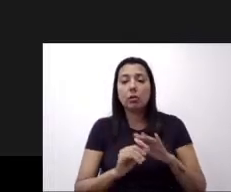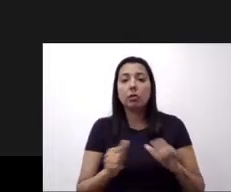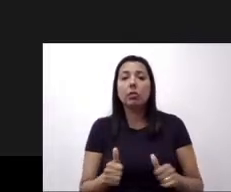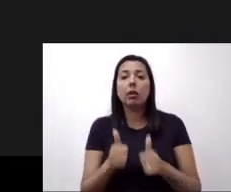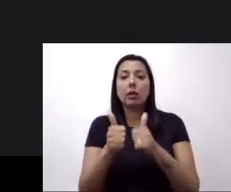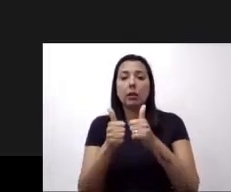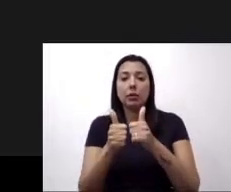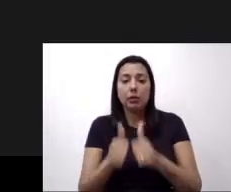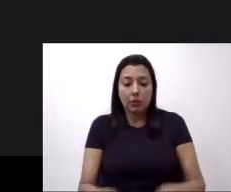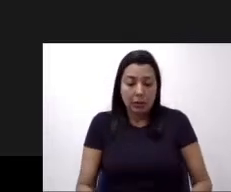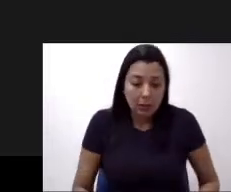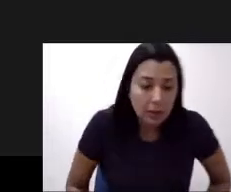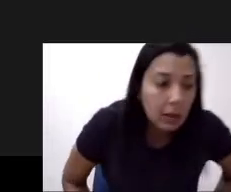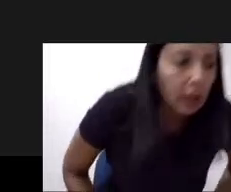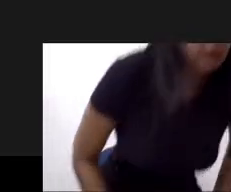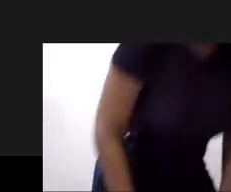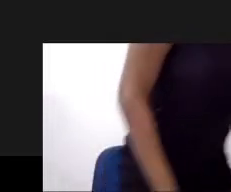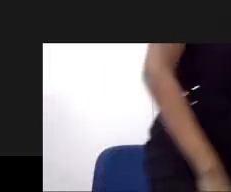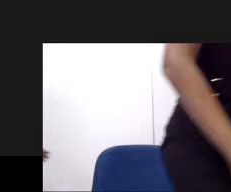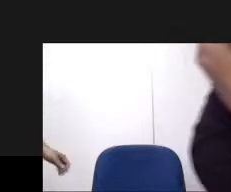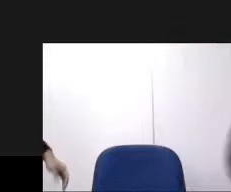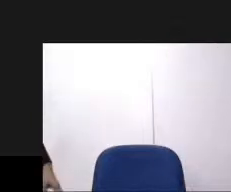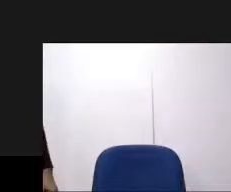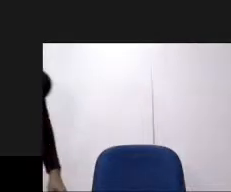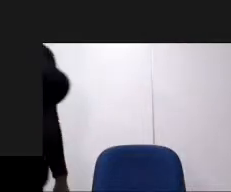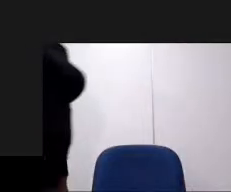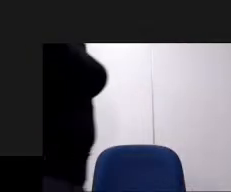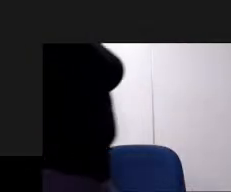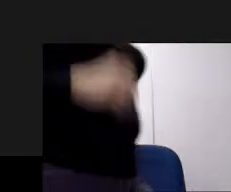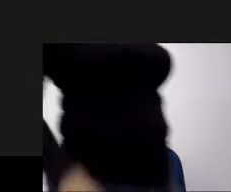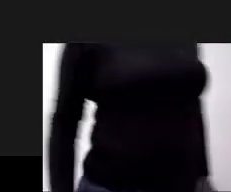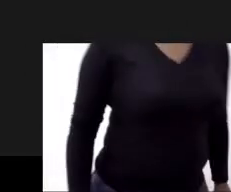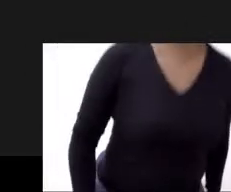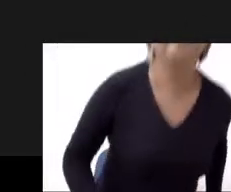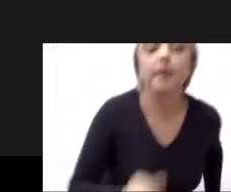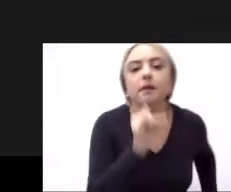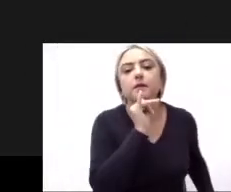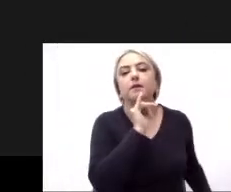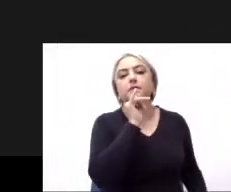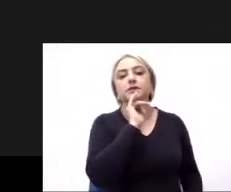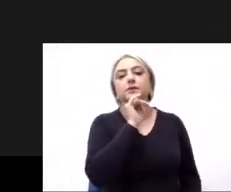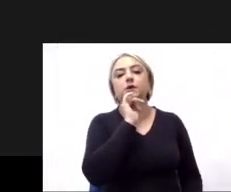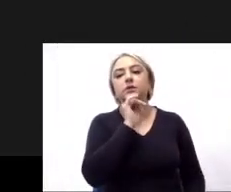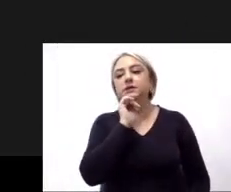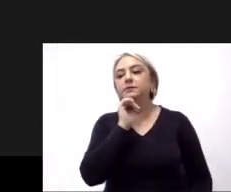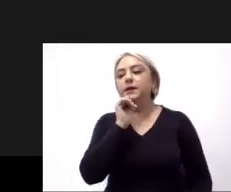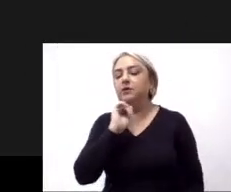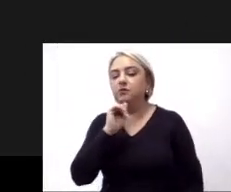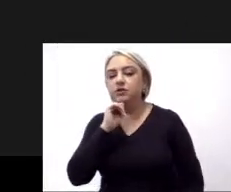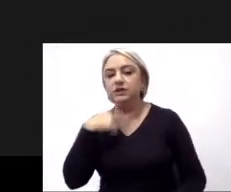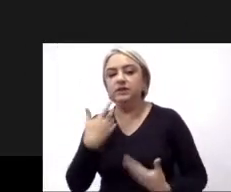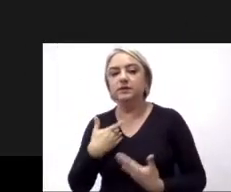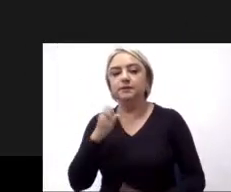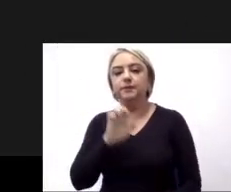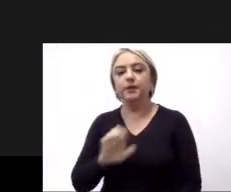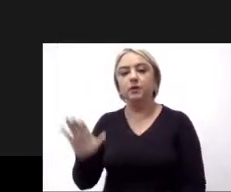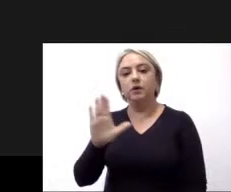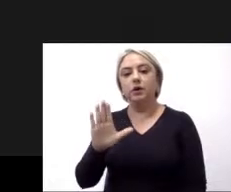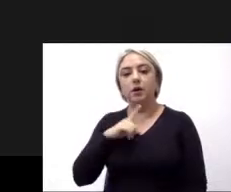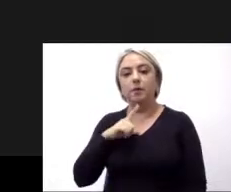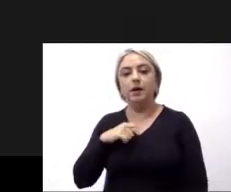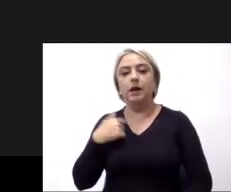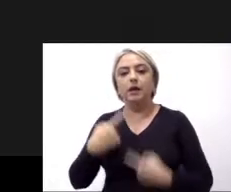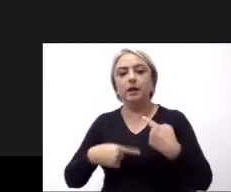Second example, when the European Union promoted a work-life balance policy, notably for women,